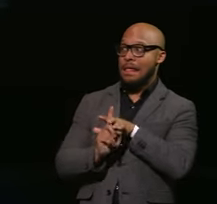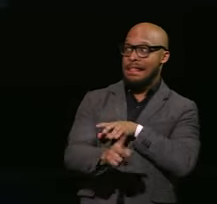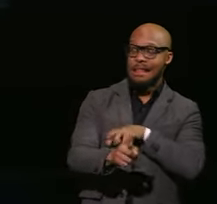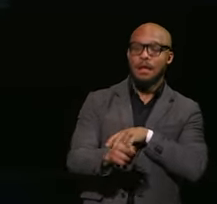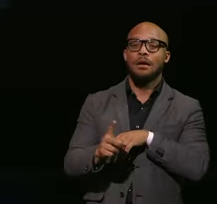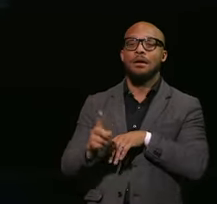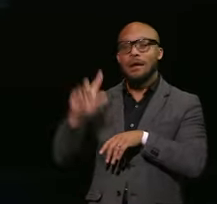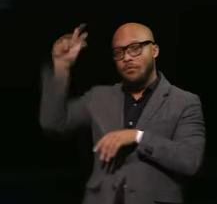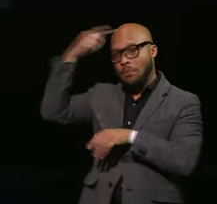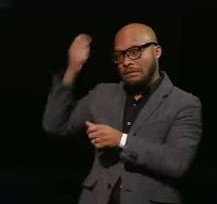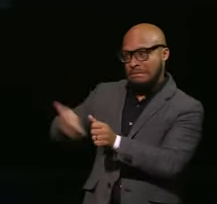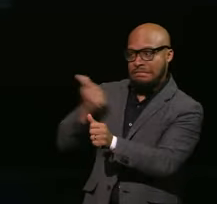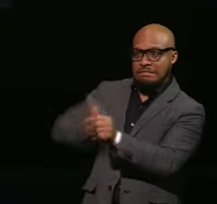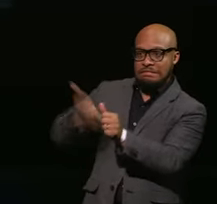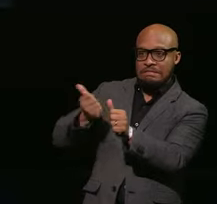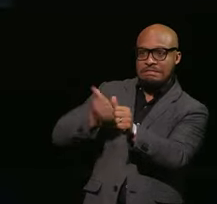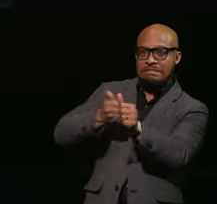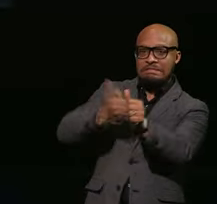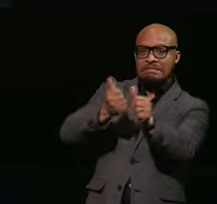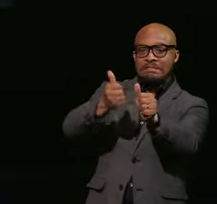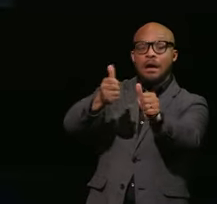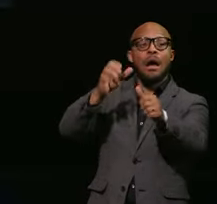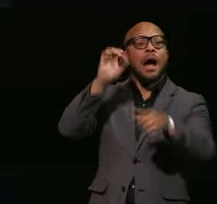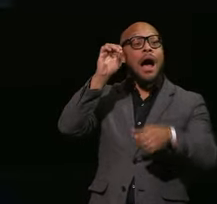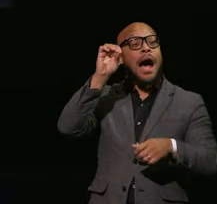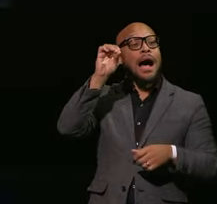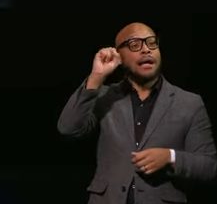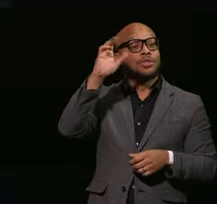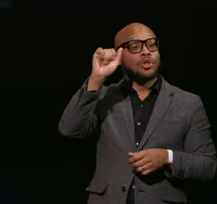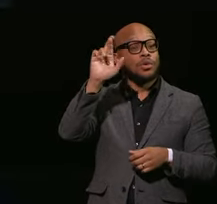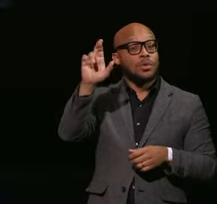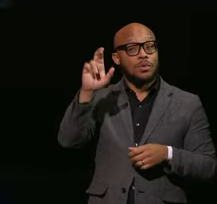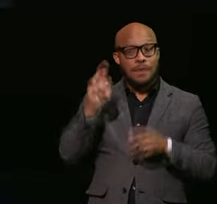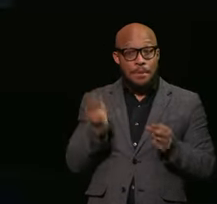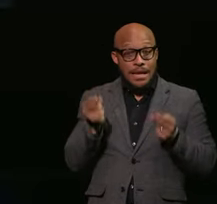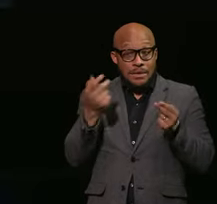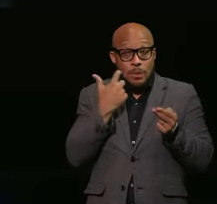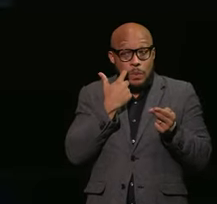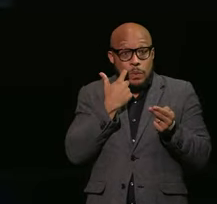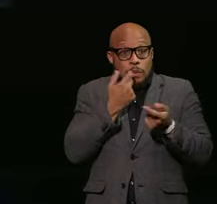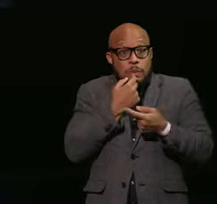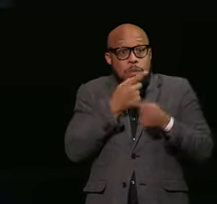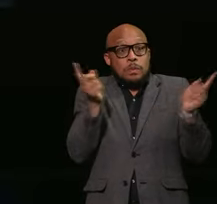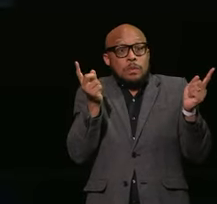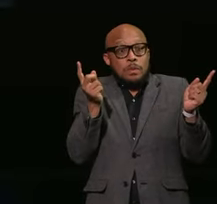the police left surrounding his house. So, you know,